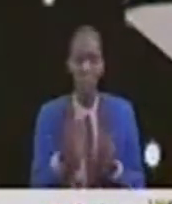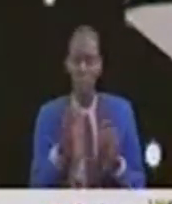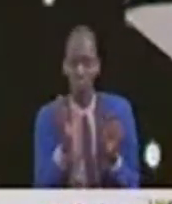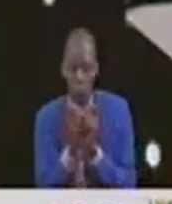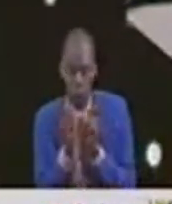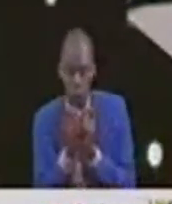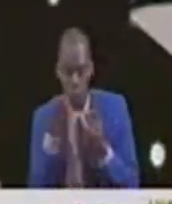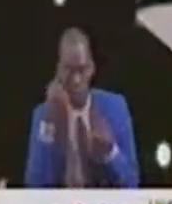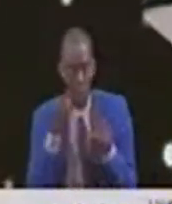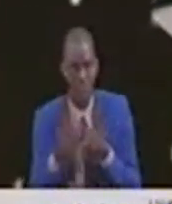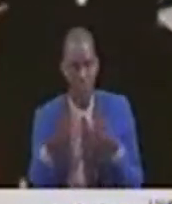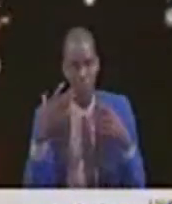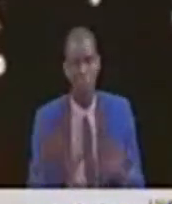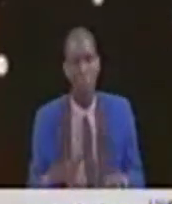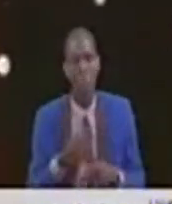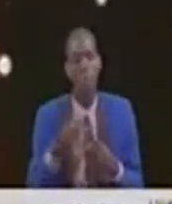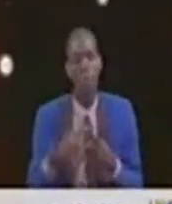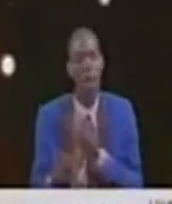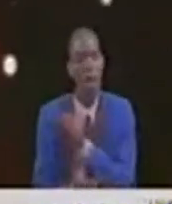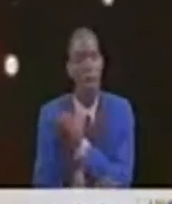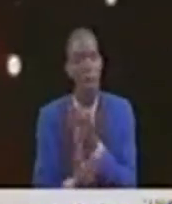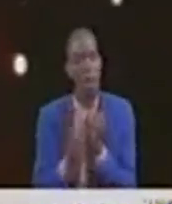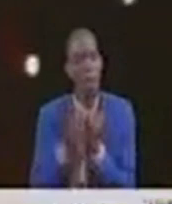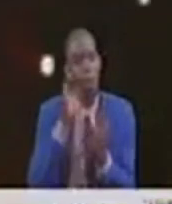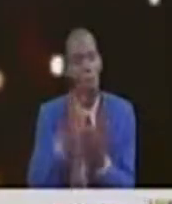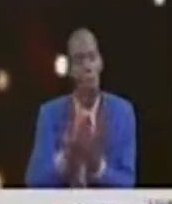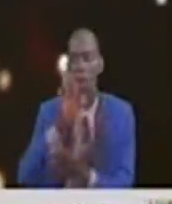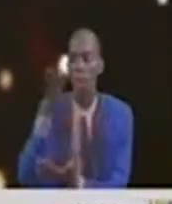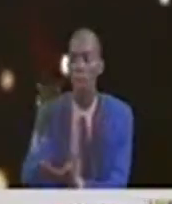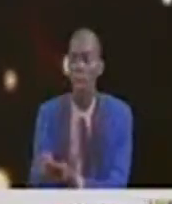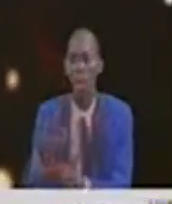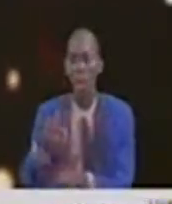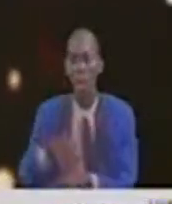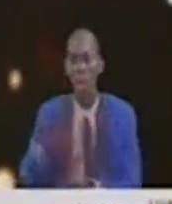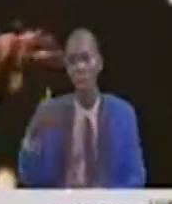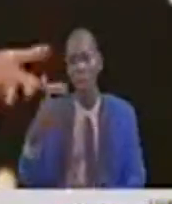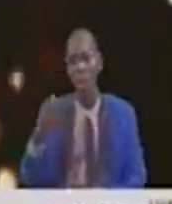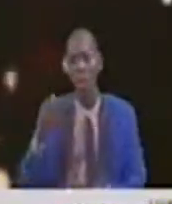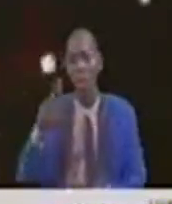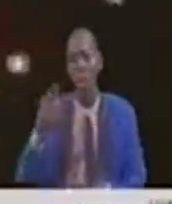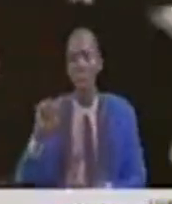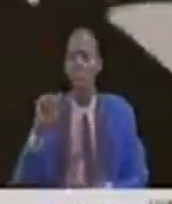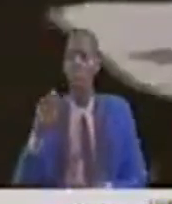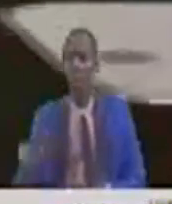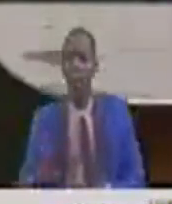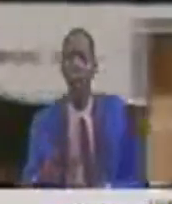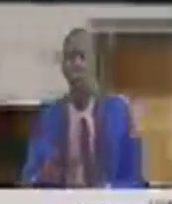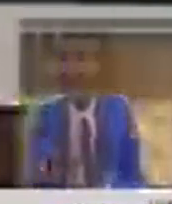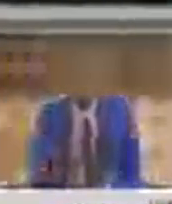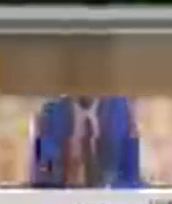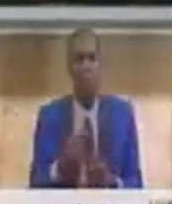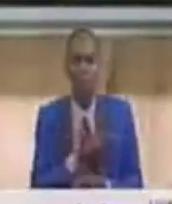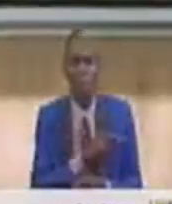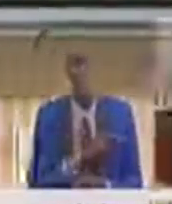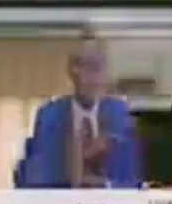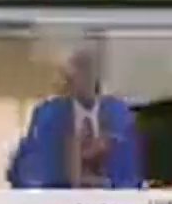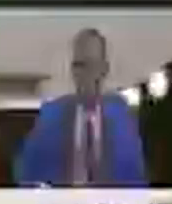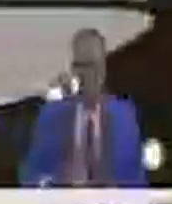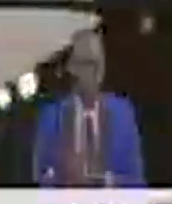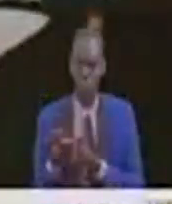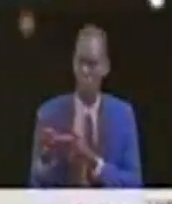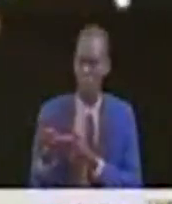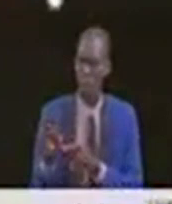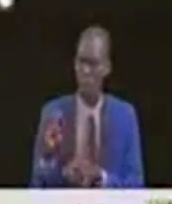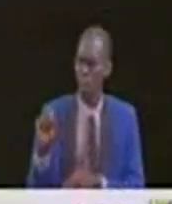they were asking, and Sarah said, I'm his sister. Oh, if you're his sister, I'd like to, you know,